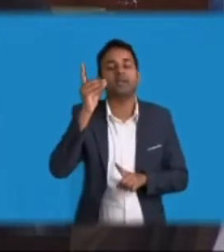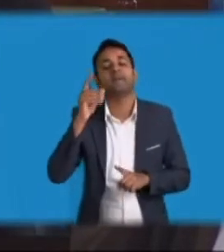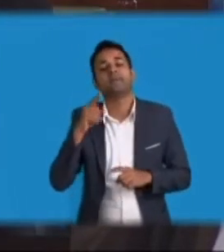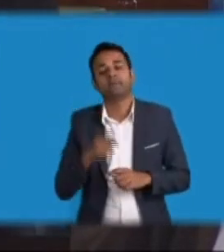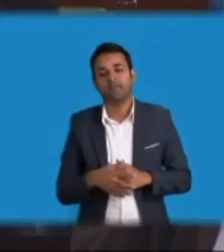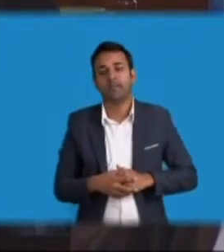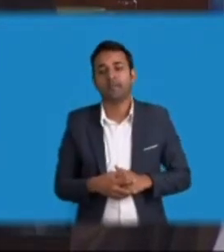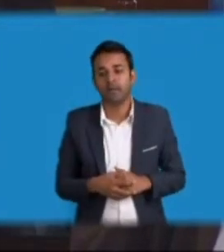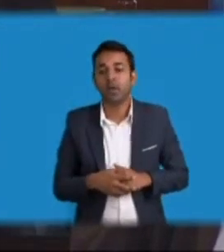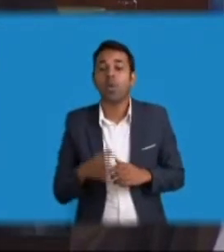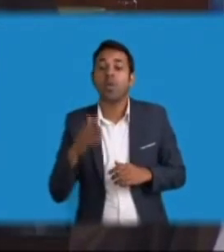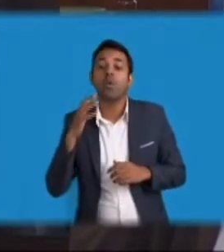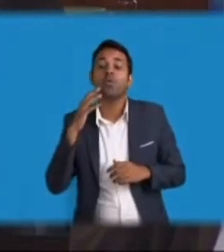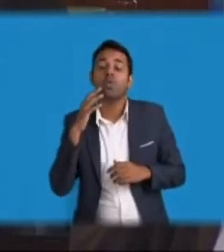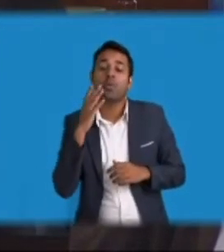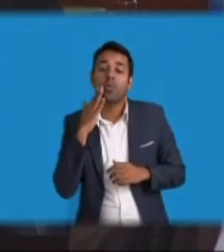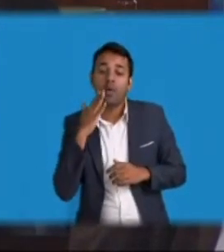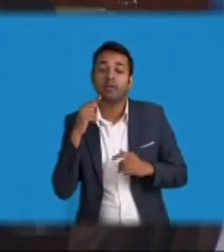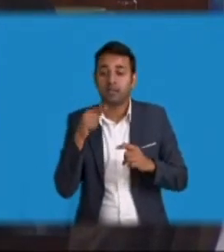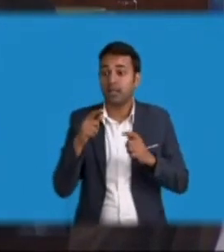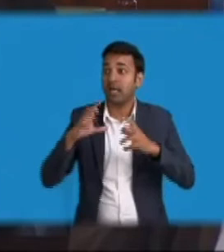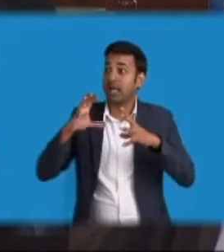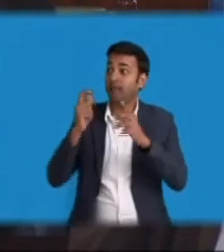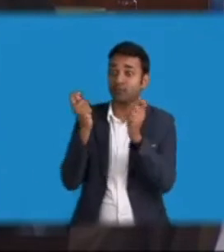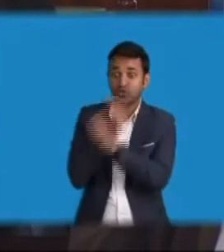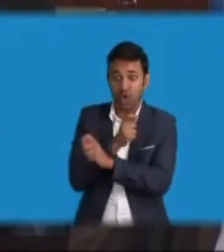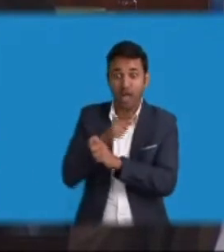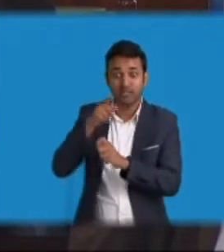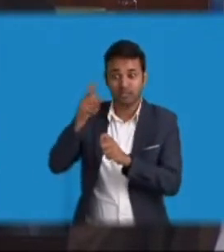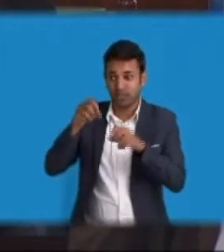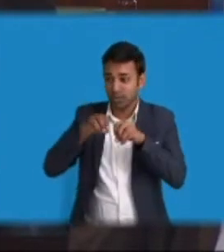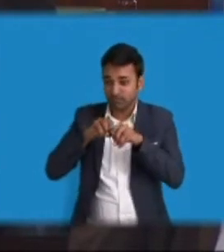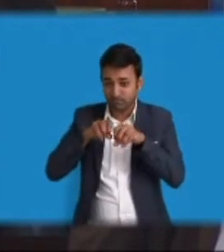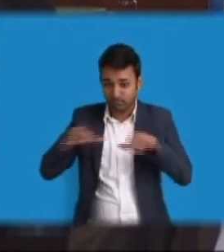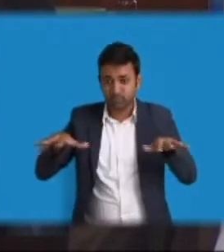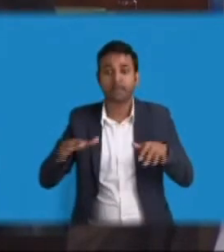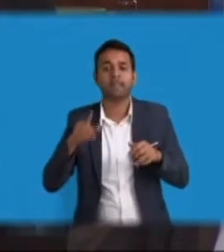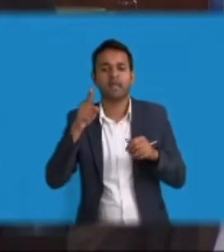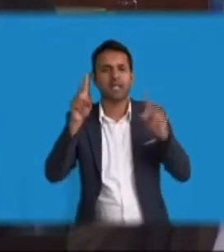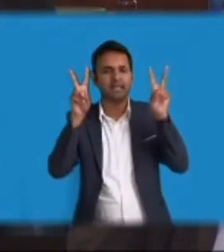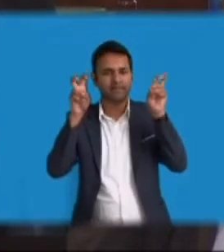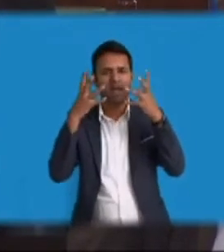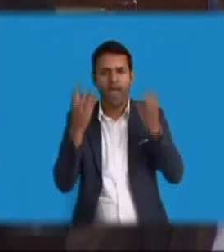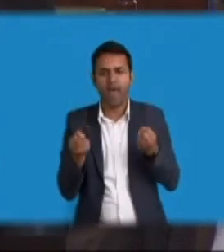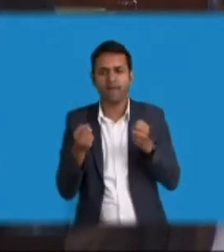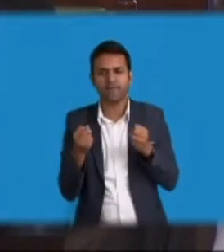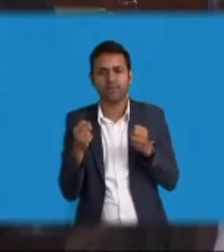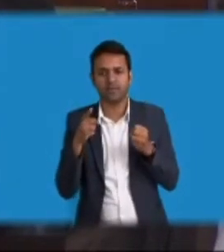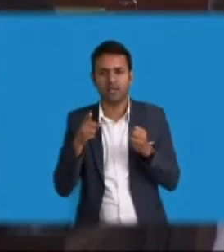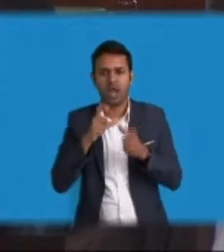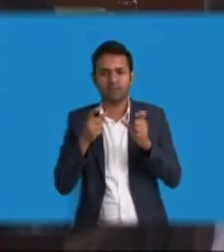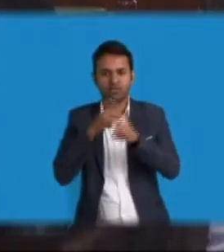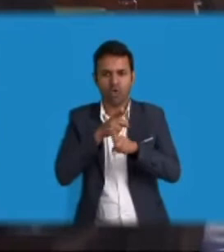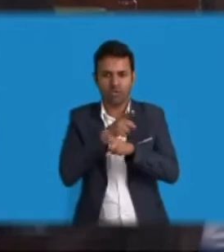change. Each stage of the carnival will carry a theme that the contestant and organizers will act upon.